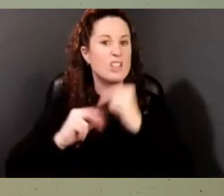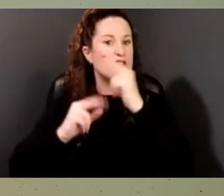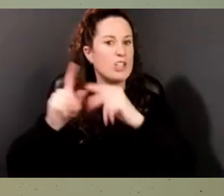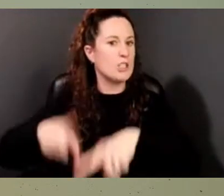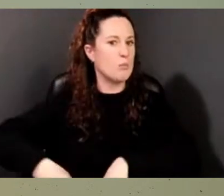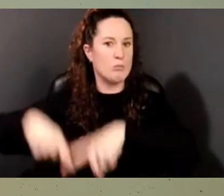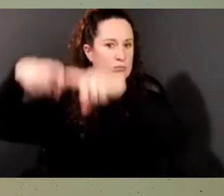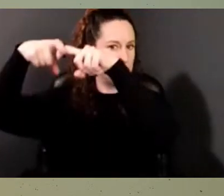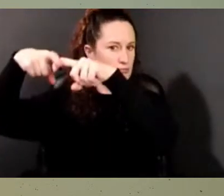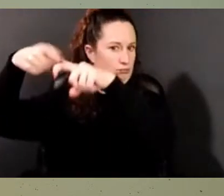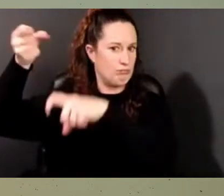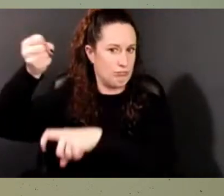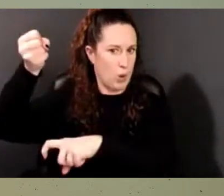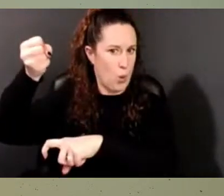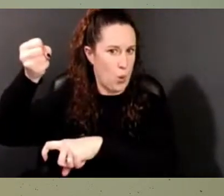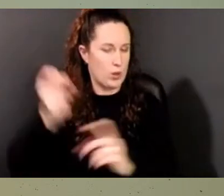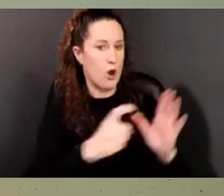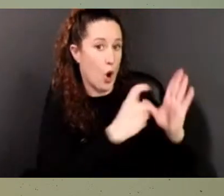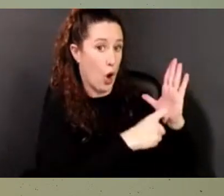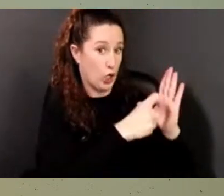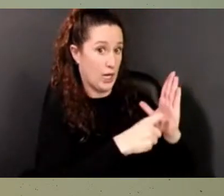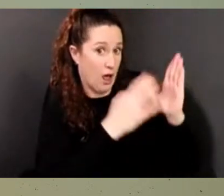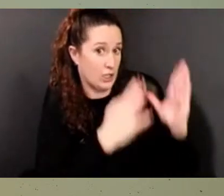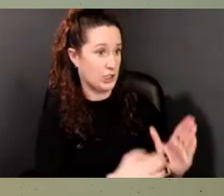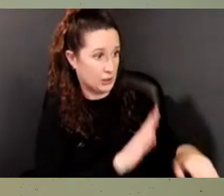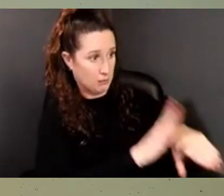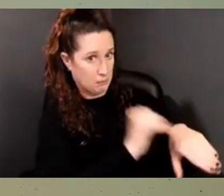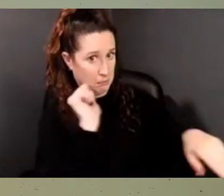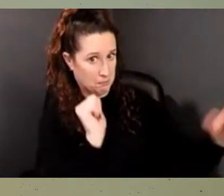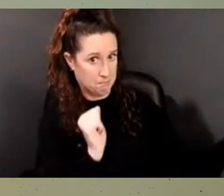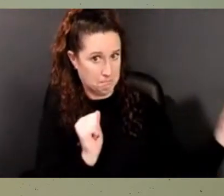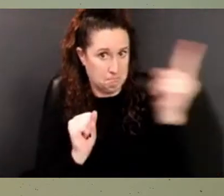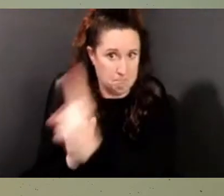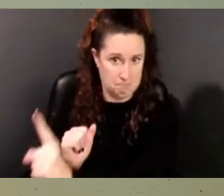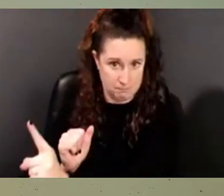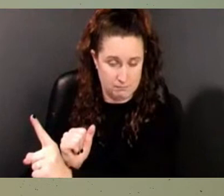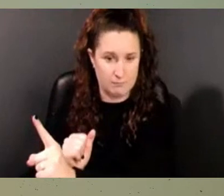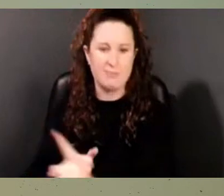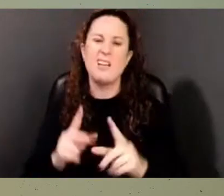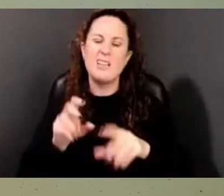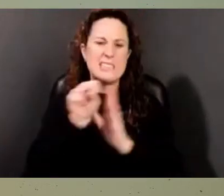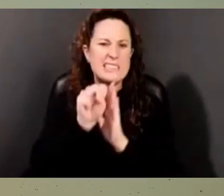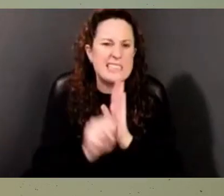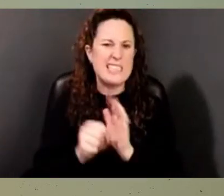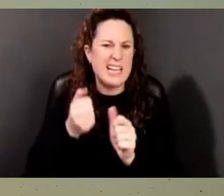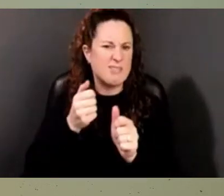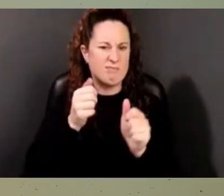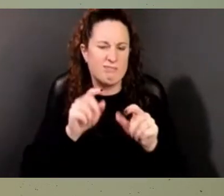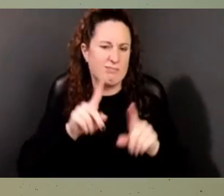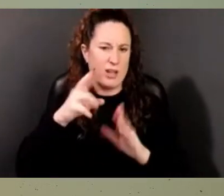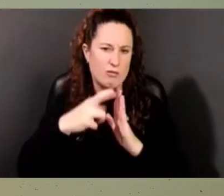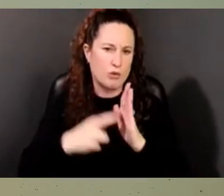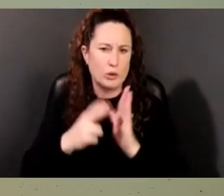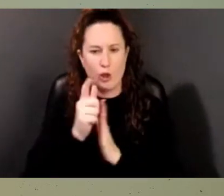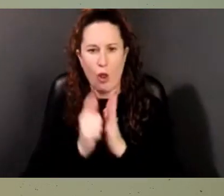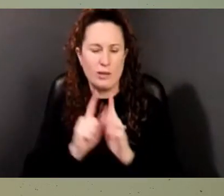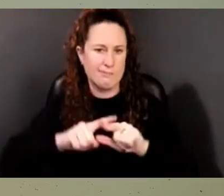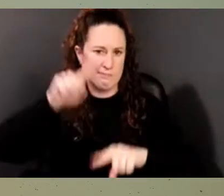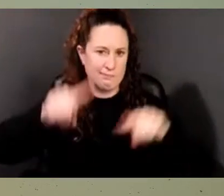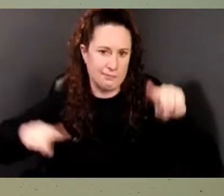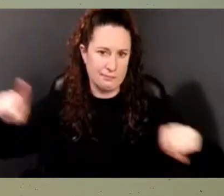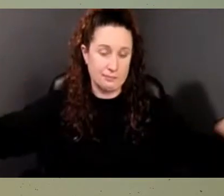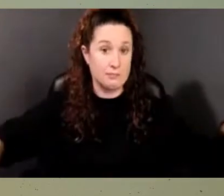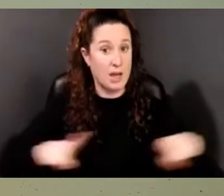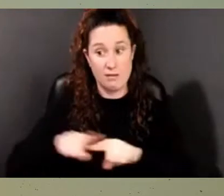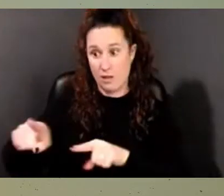anthropologist. These laws vary state to state. So they had to stop. Human remains were found. And they didn't